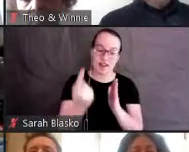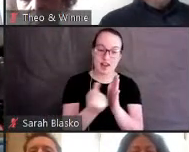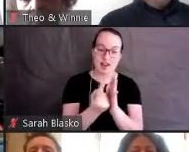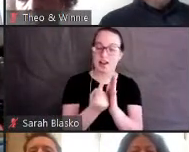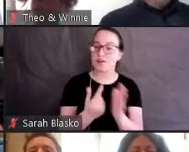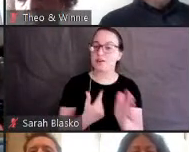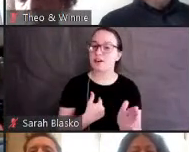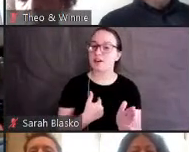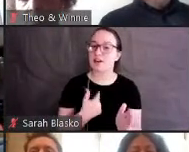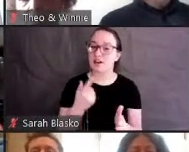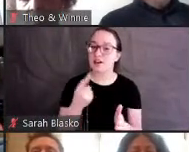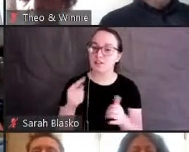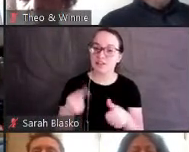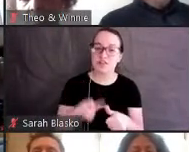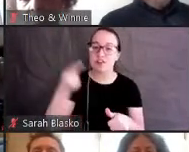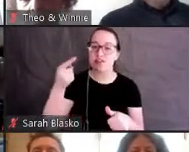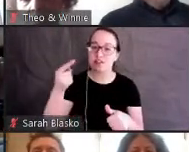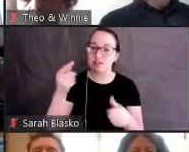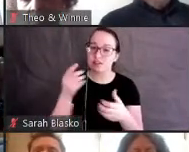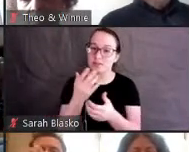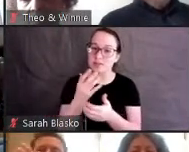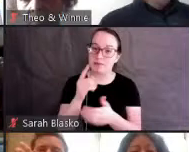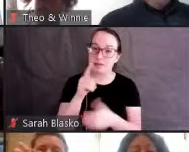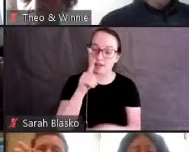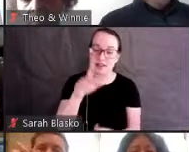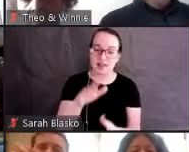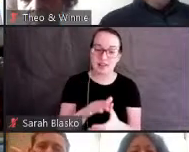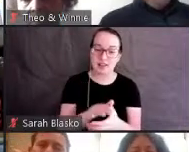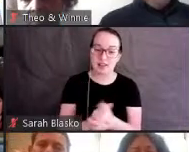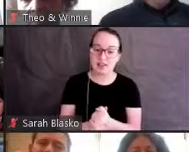first believed.